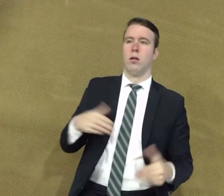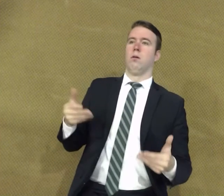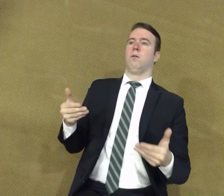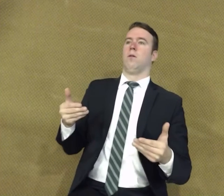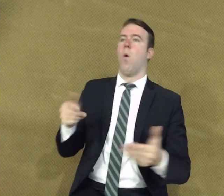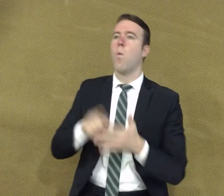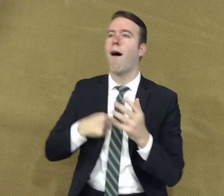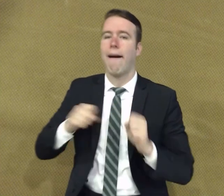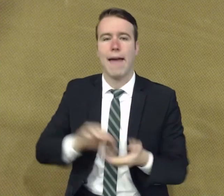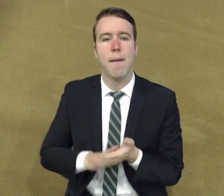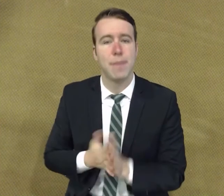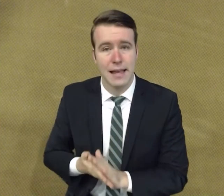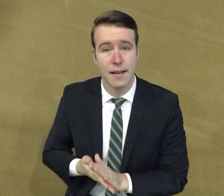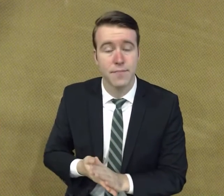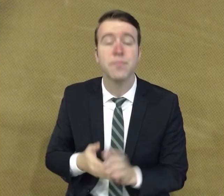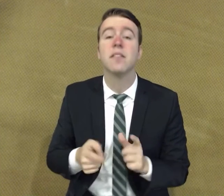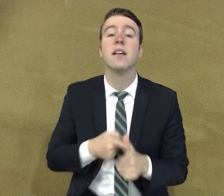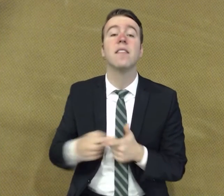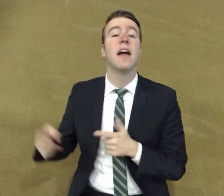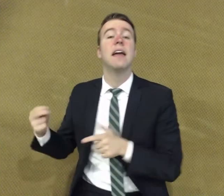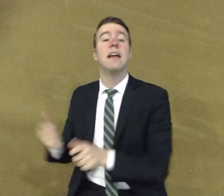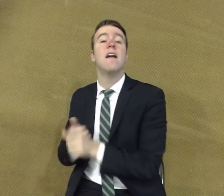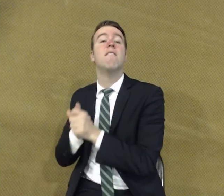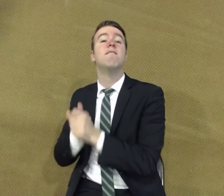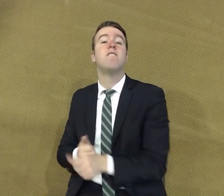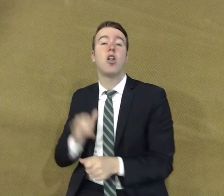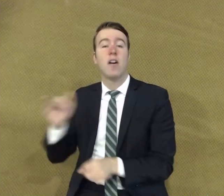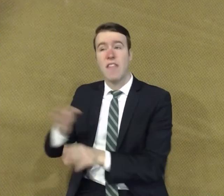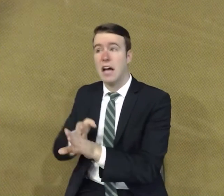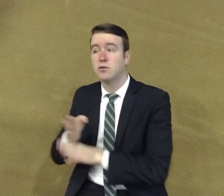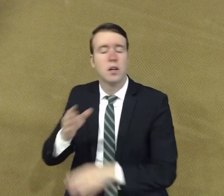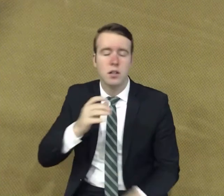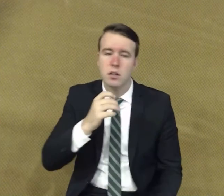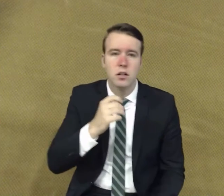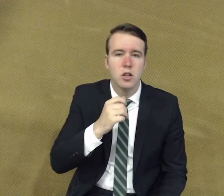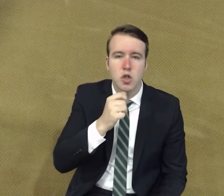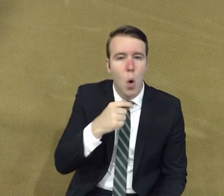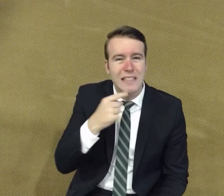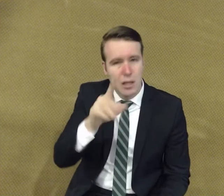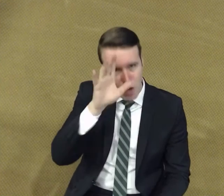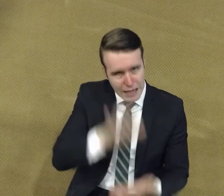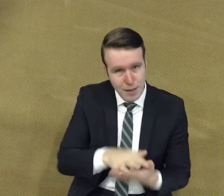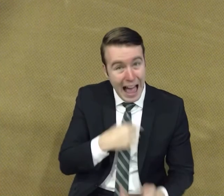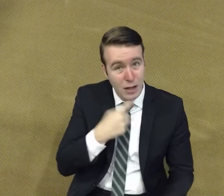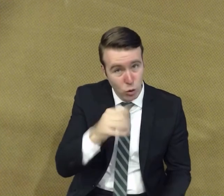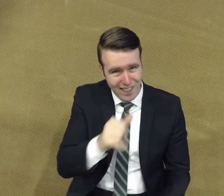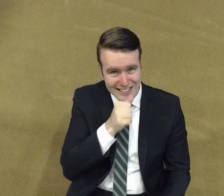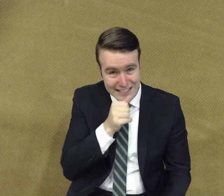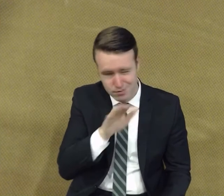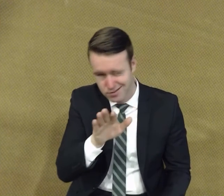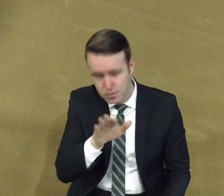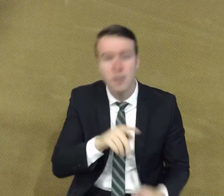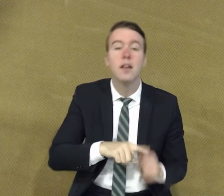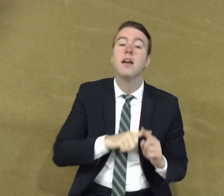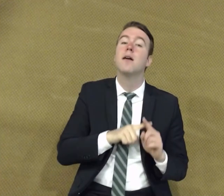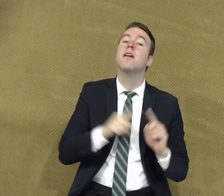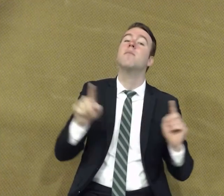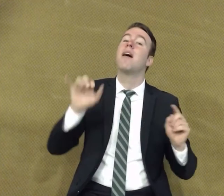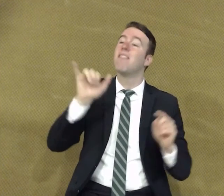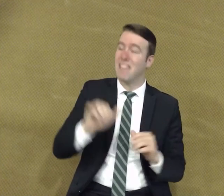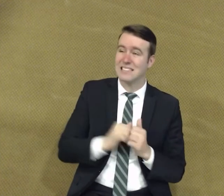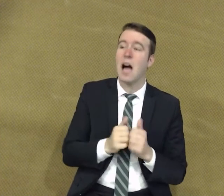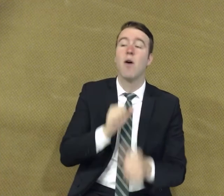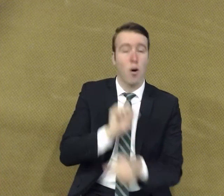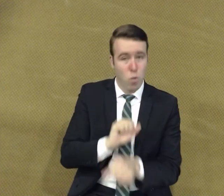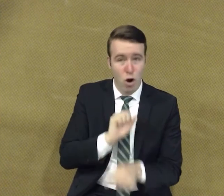of what he could be. And then he follows that track. Don't tell him I told you that secret. But that's the way that